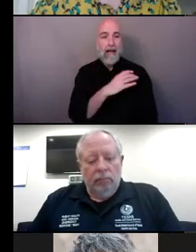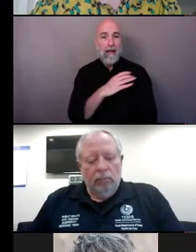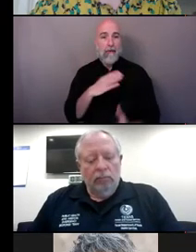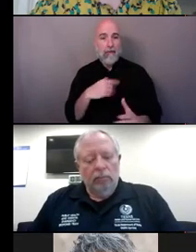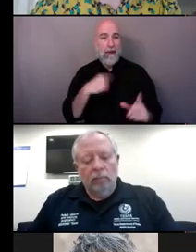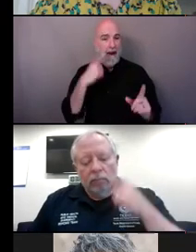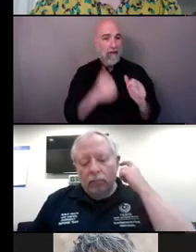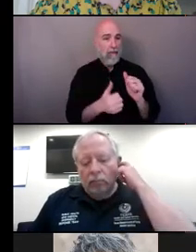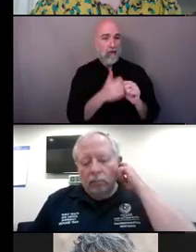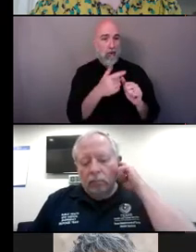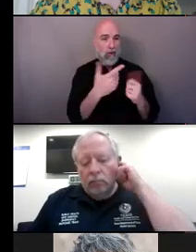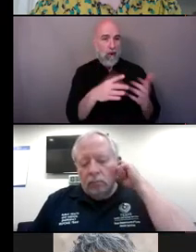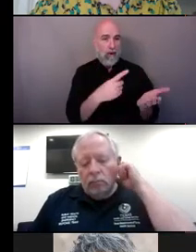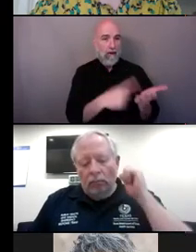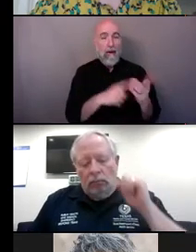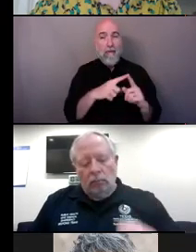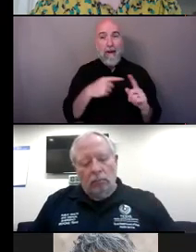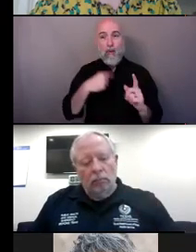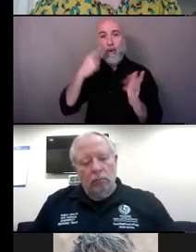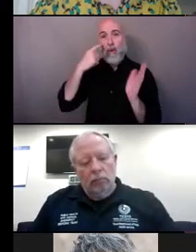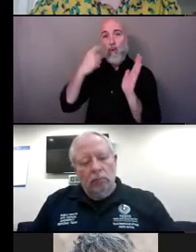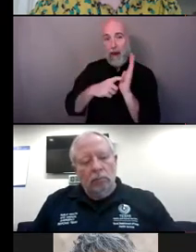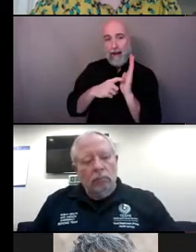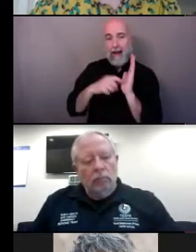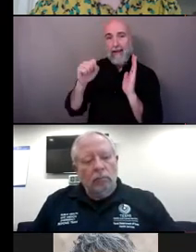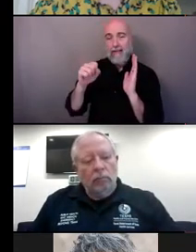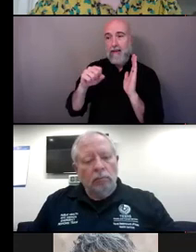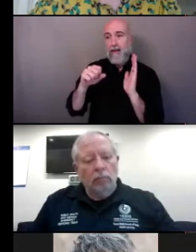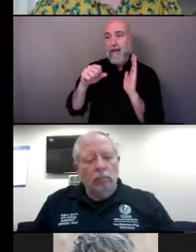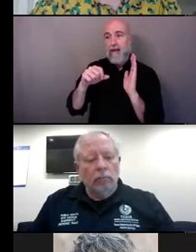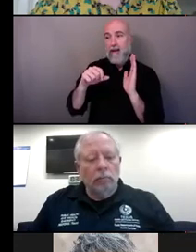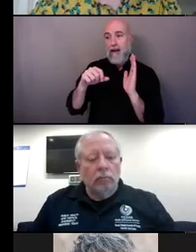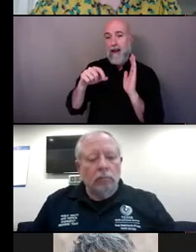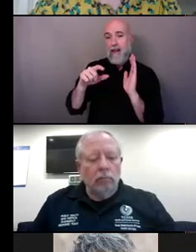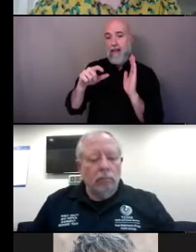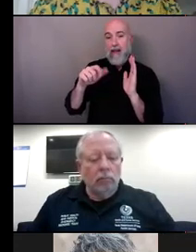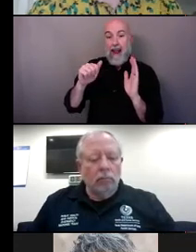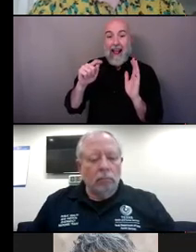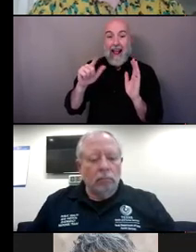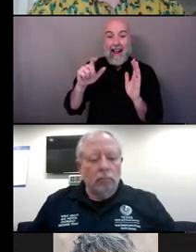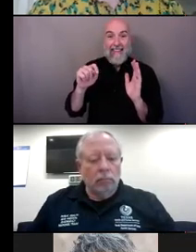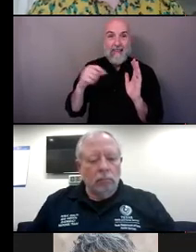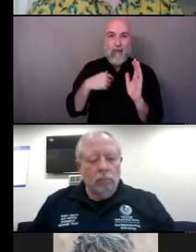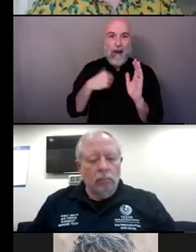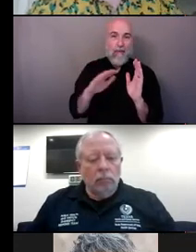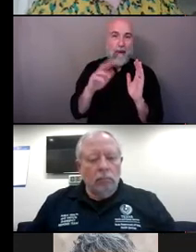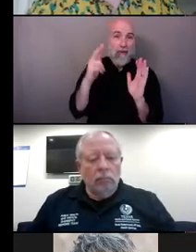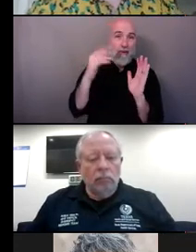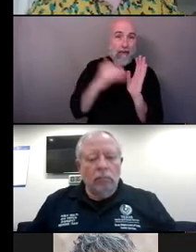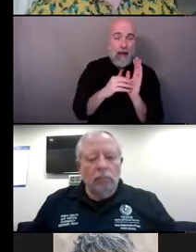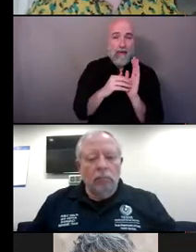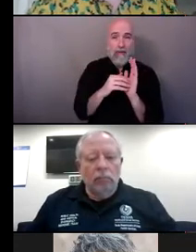the majority of it. I think we recognize that at least to start, there's at least 3,000